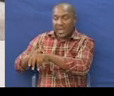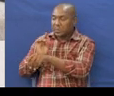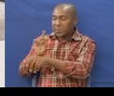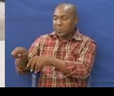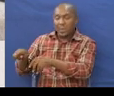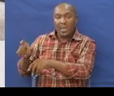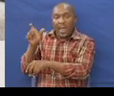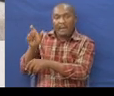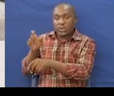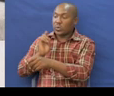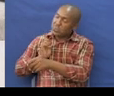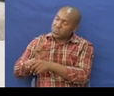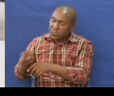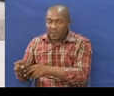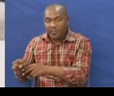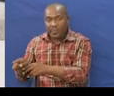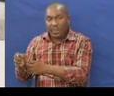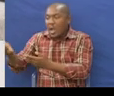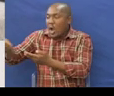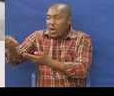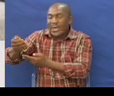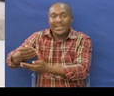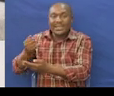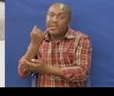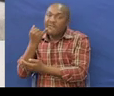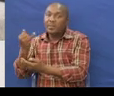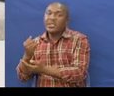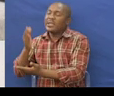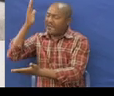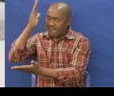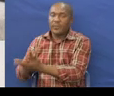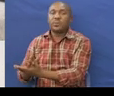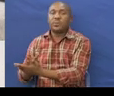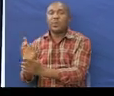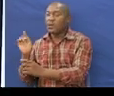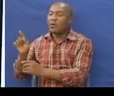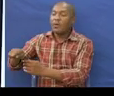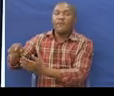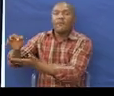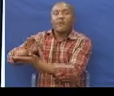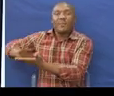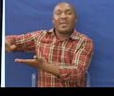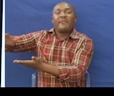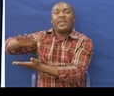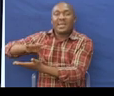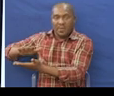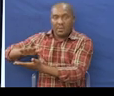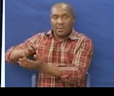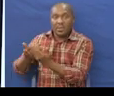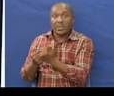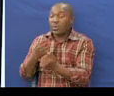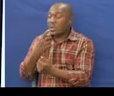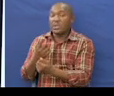researcher corrects the data physically from the field. That's why we call it field